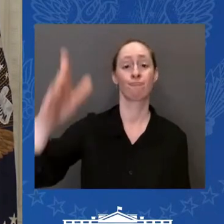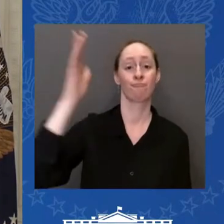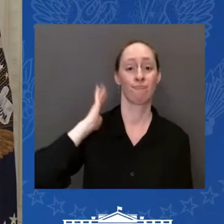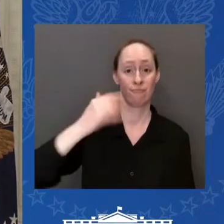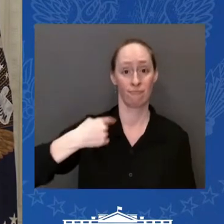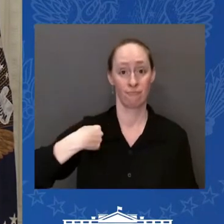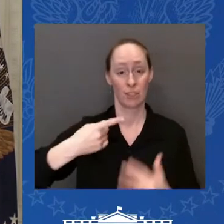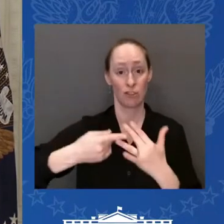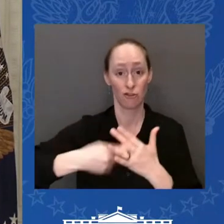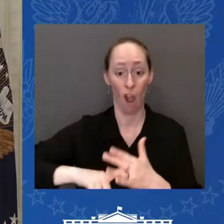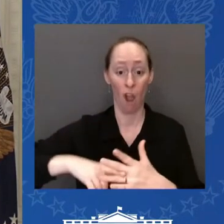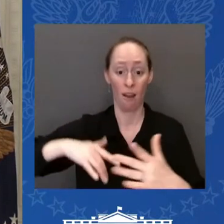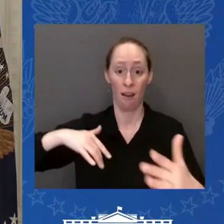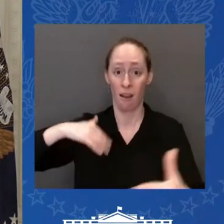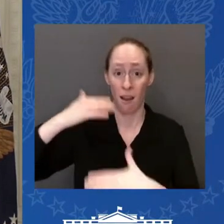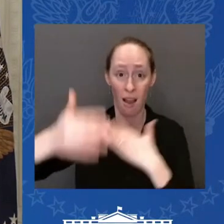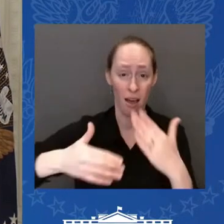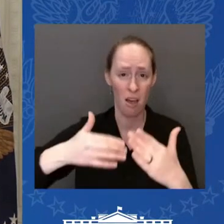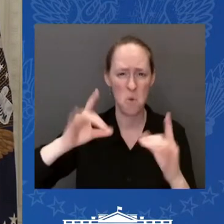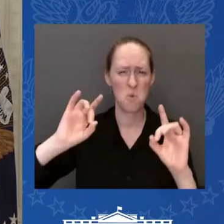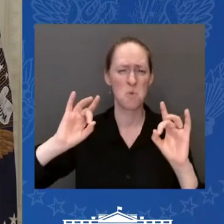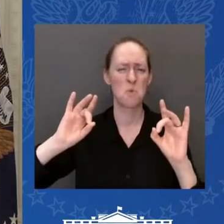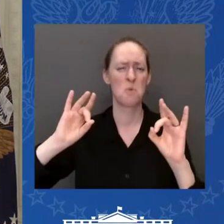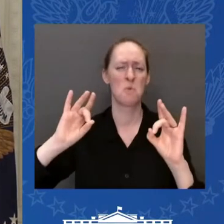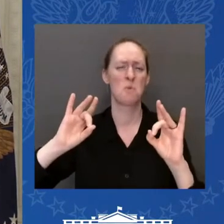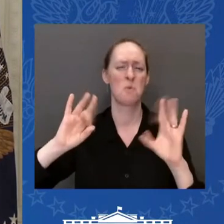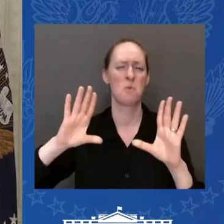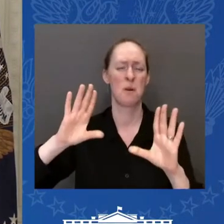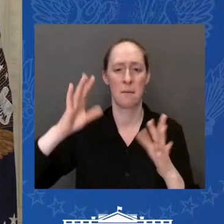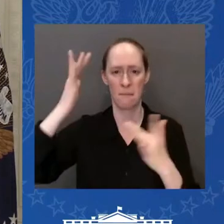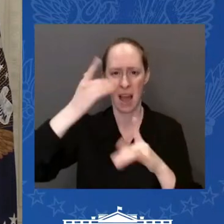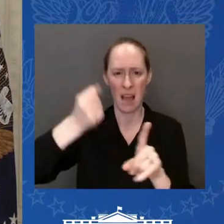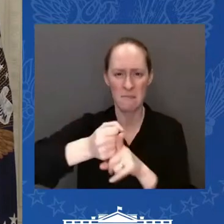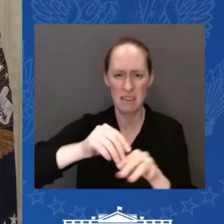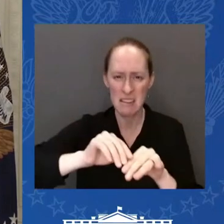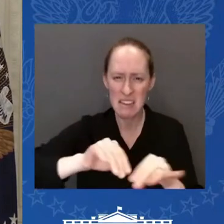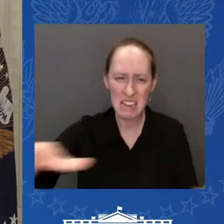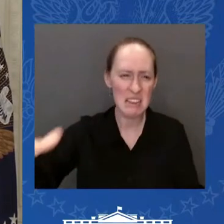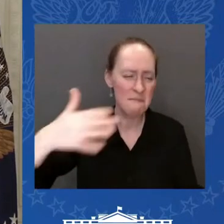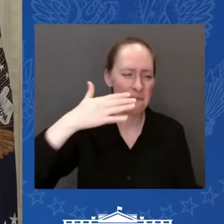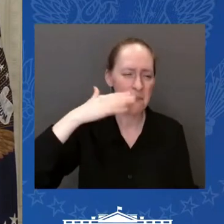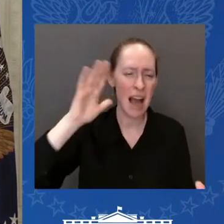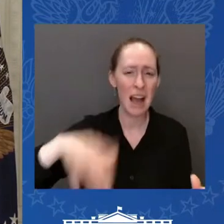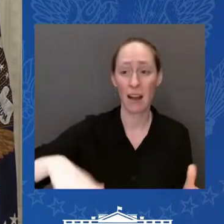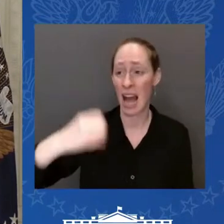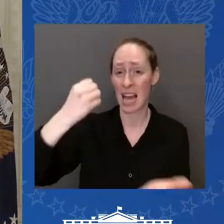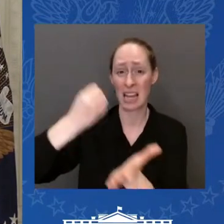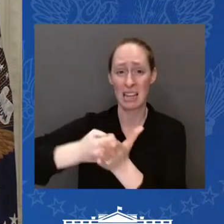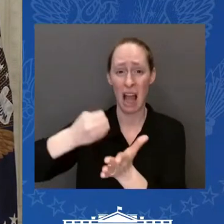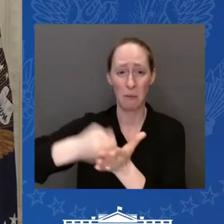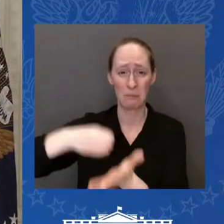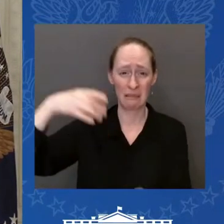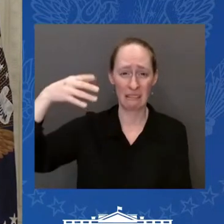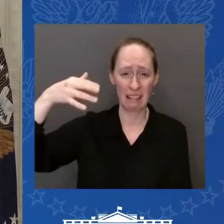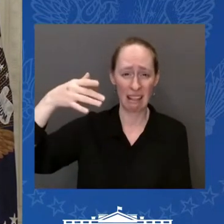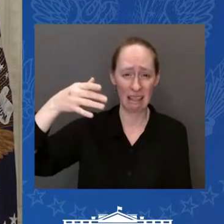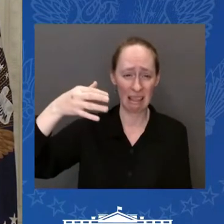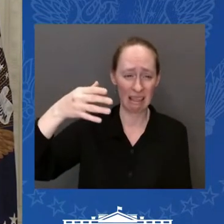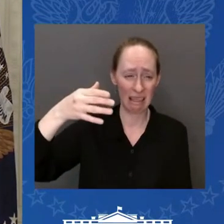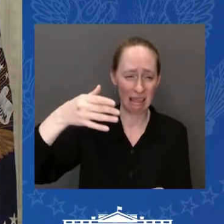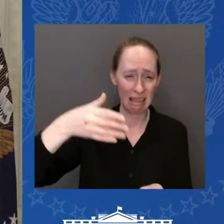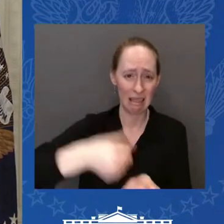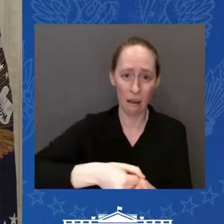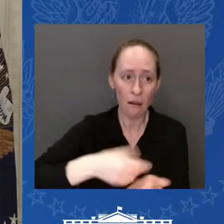together. Now, 2 years in, it's clearer than ever that our plan's working. We're building the economy from the bottom up and the middle out, not just the top